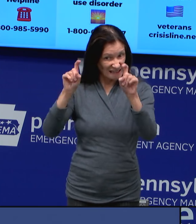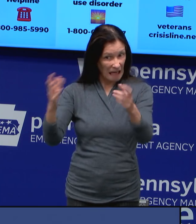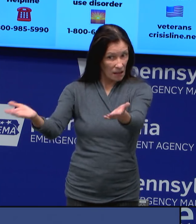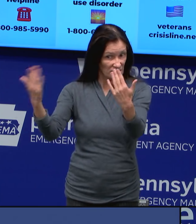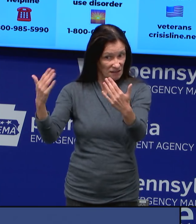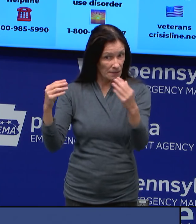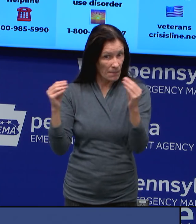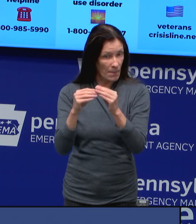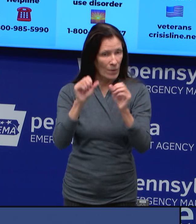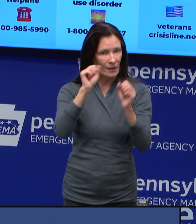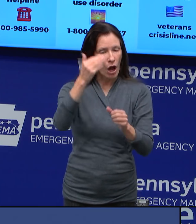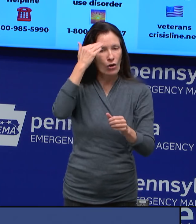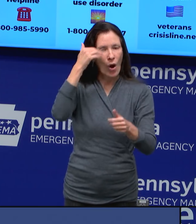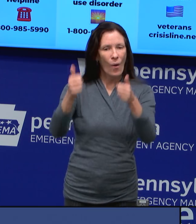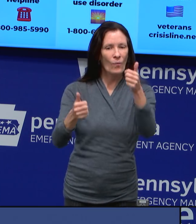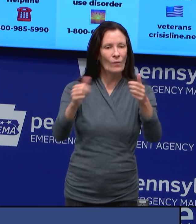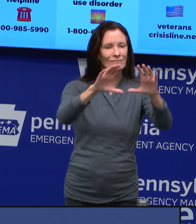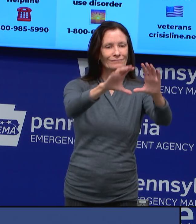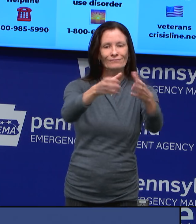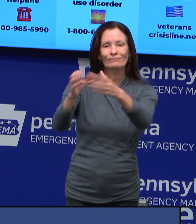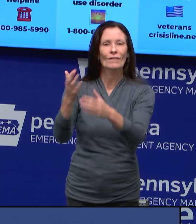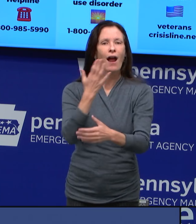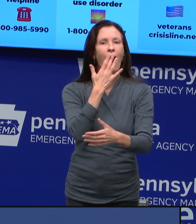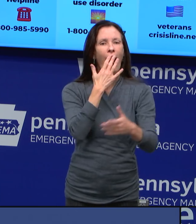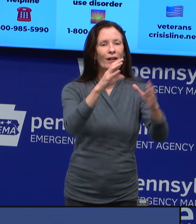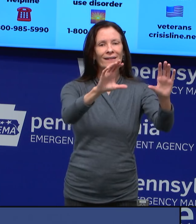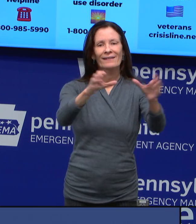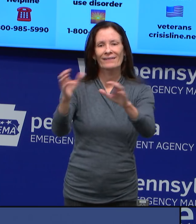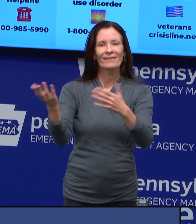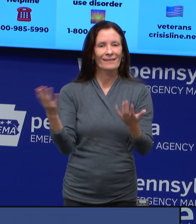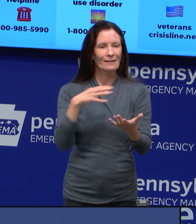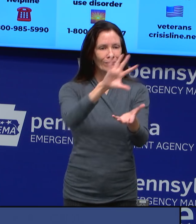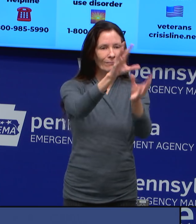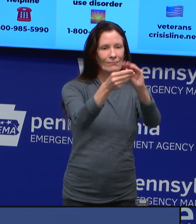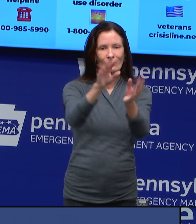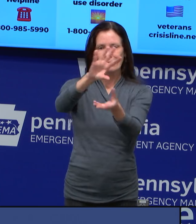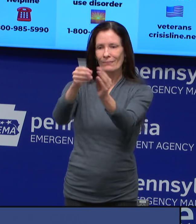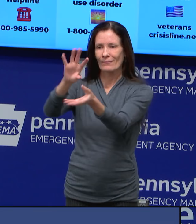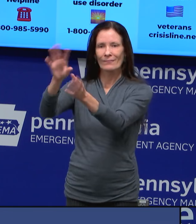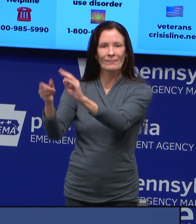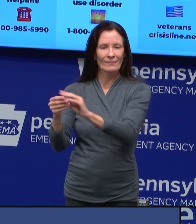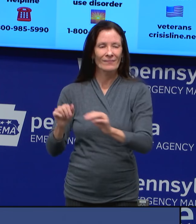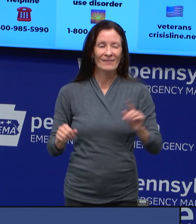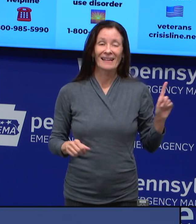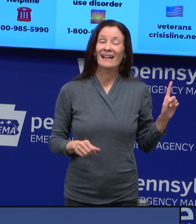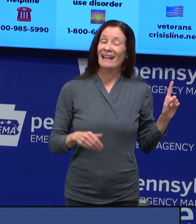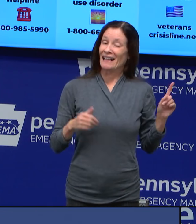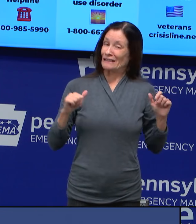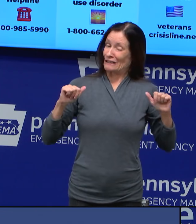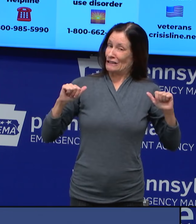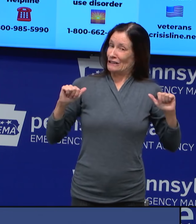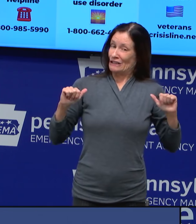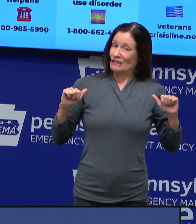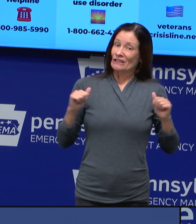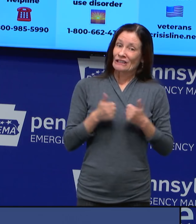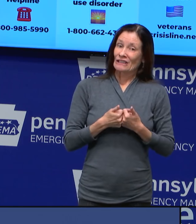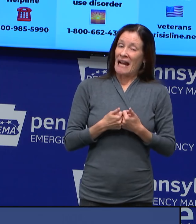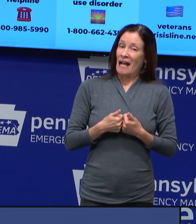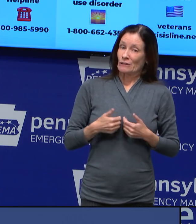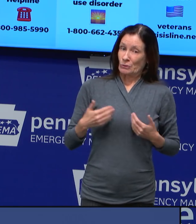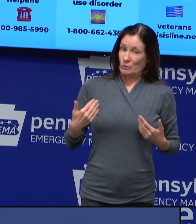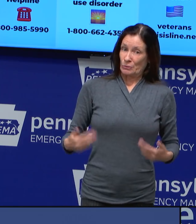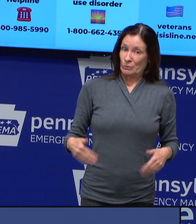reporting. That became very evident when we were reporting the amount of lead poisoning in children, and we have made